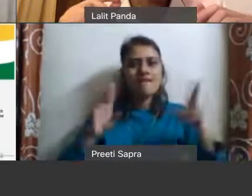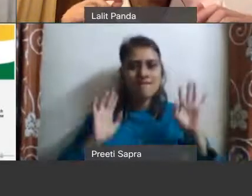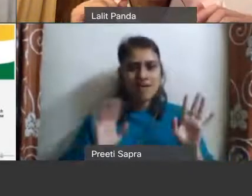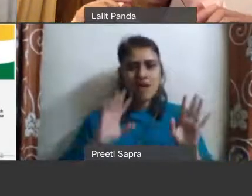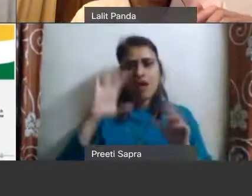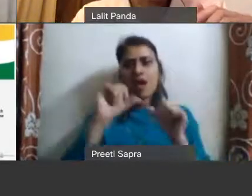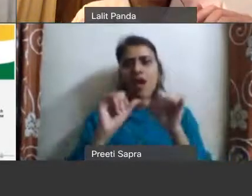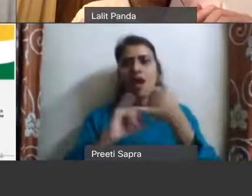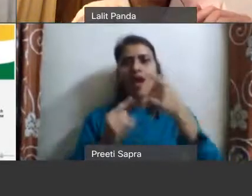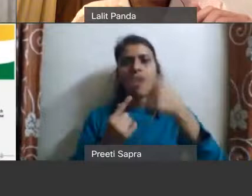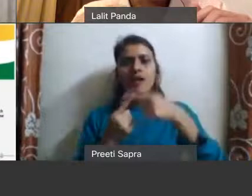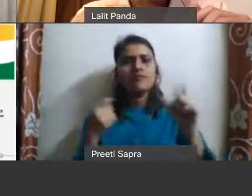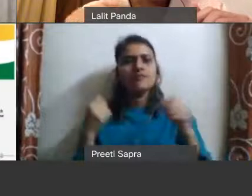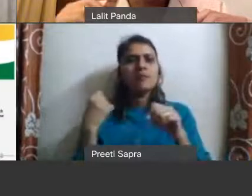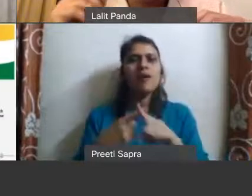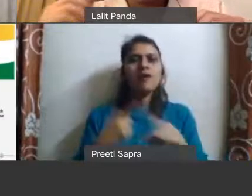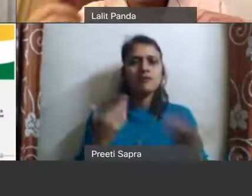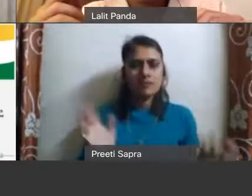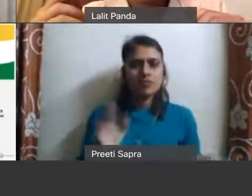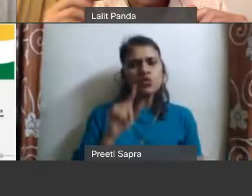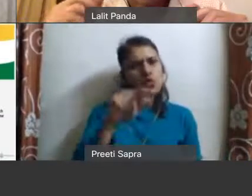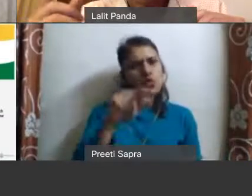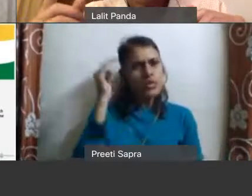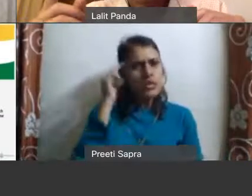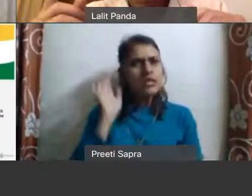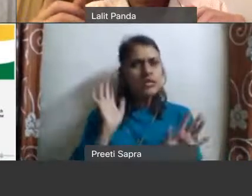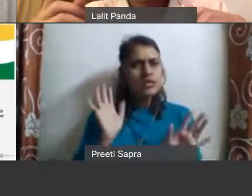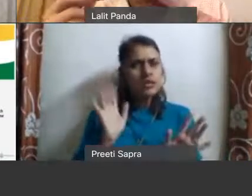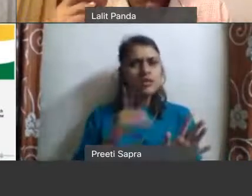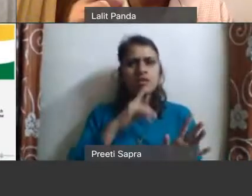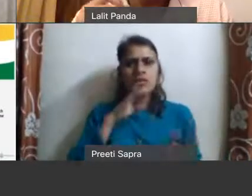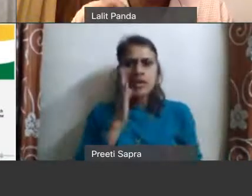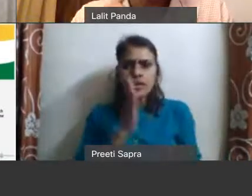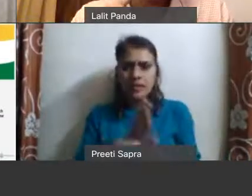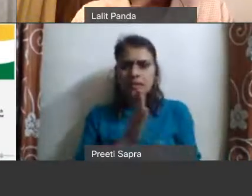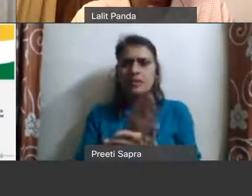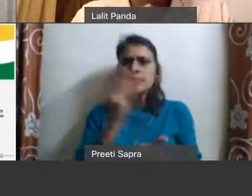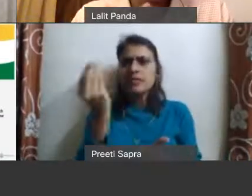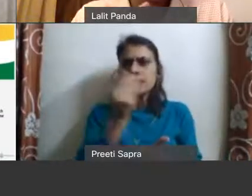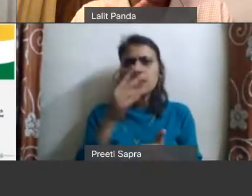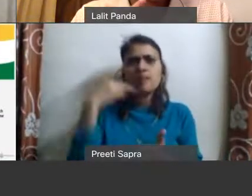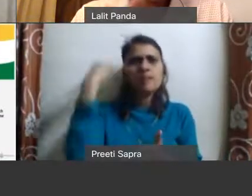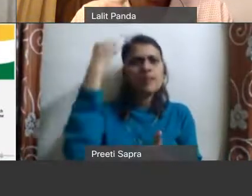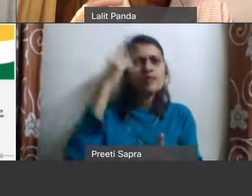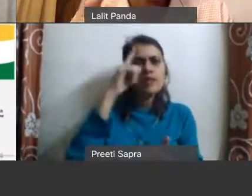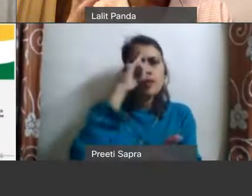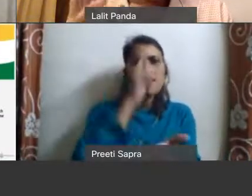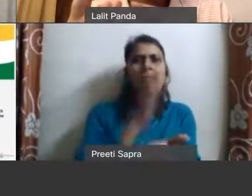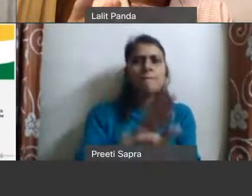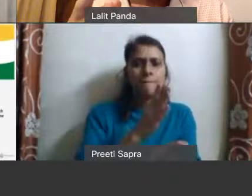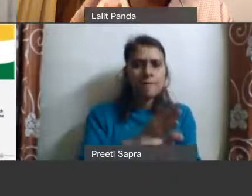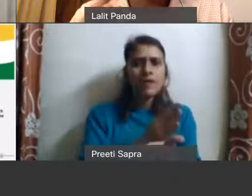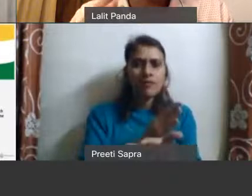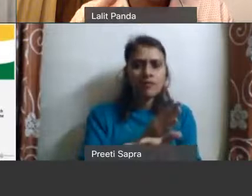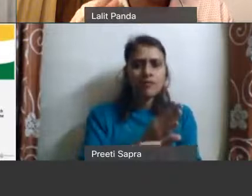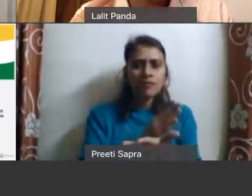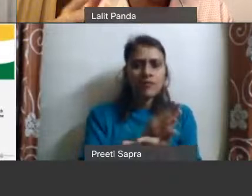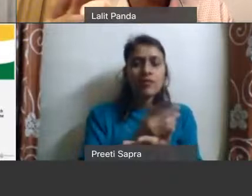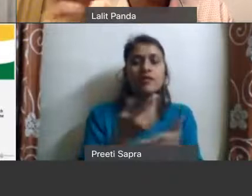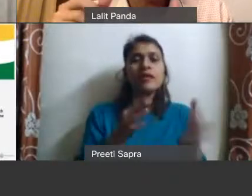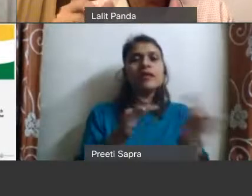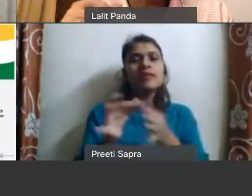it on those lines, would you think that actually there is some reason to believe that tests like